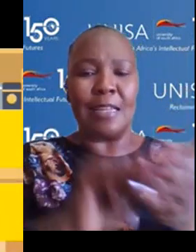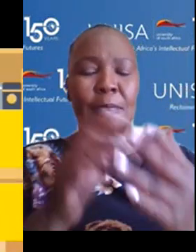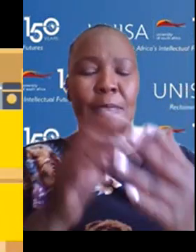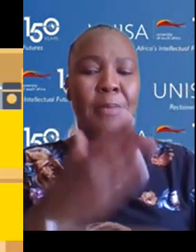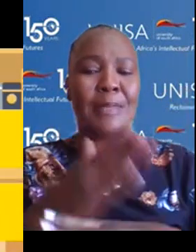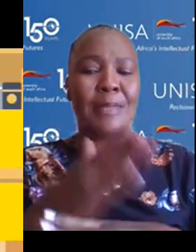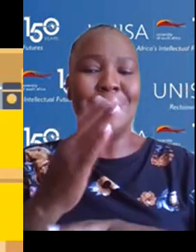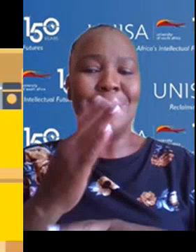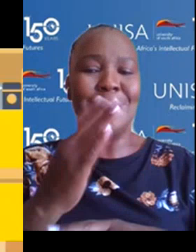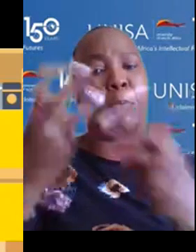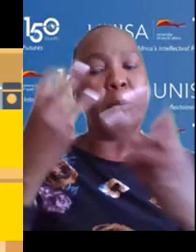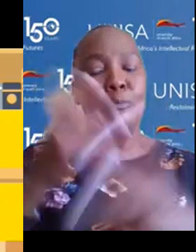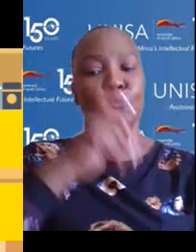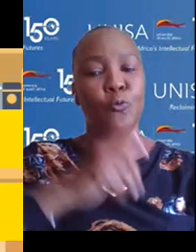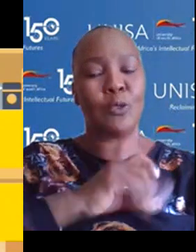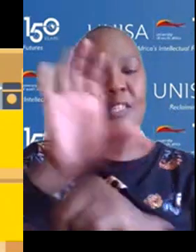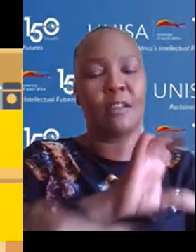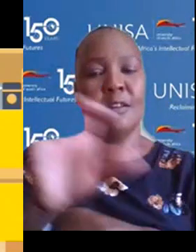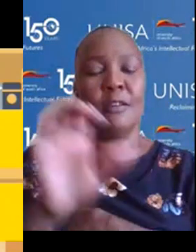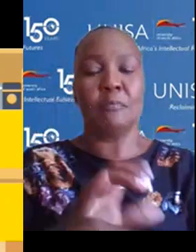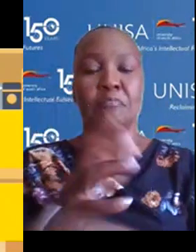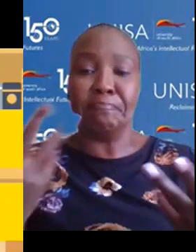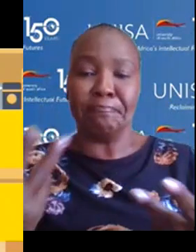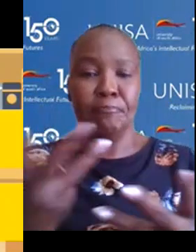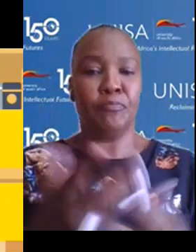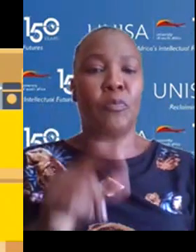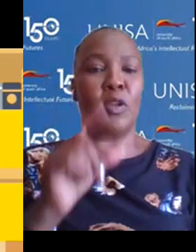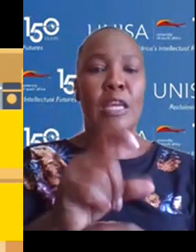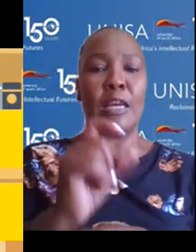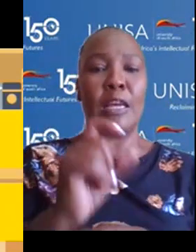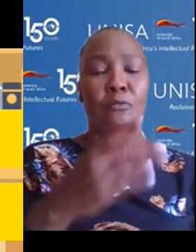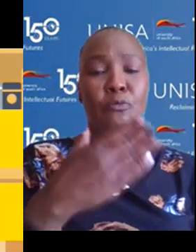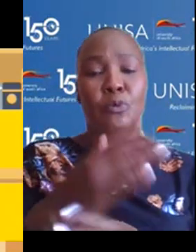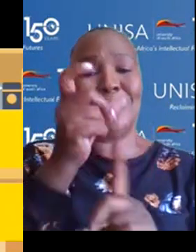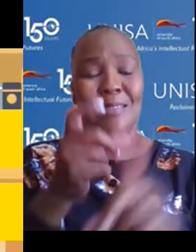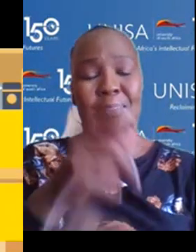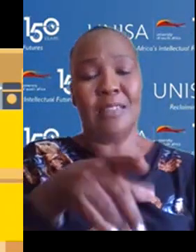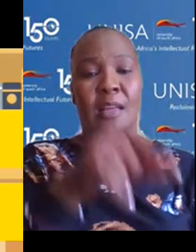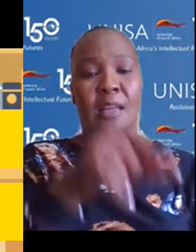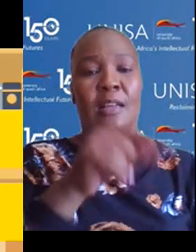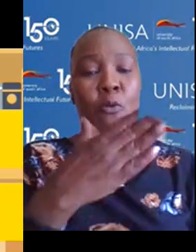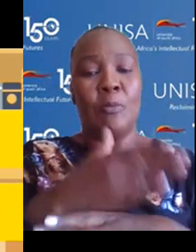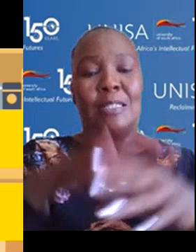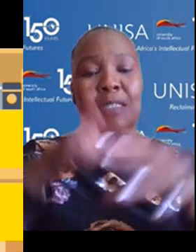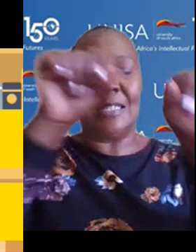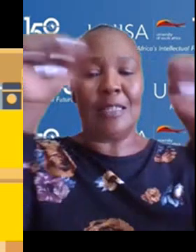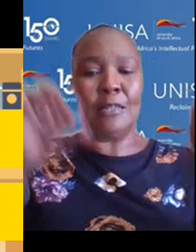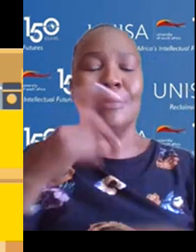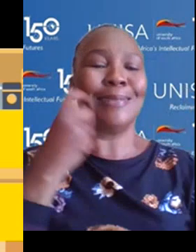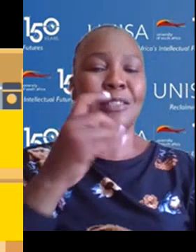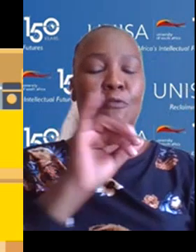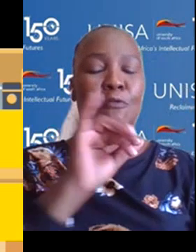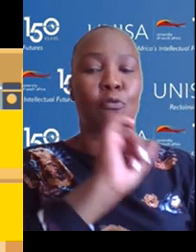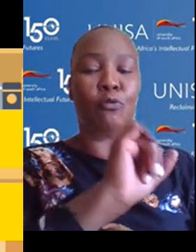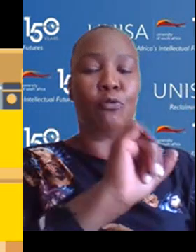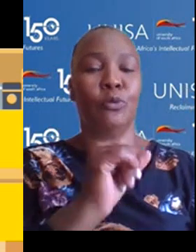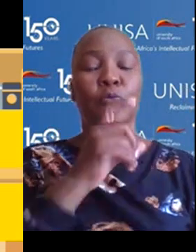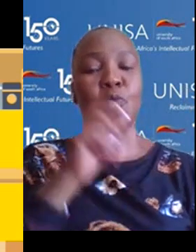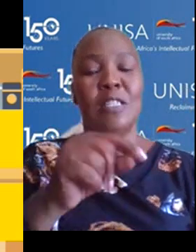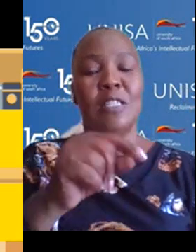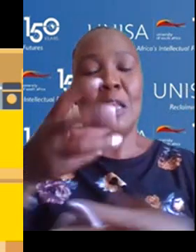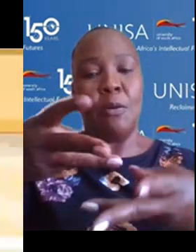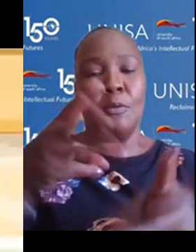for people to use the computer. You can even customize the look and feel of your operating system so that it's easier for you to use in the